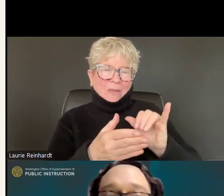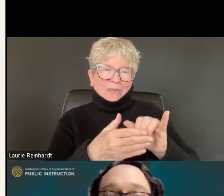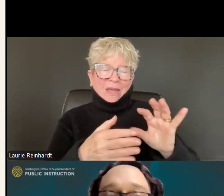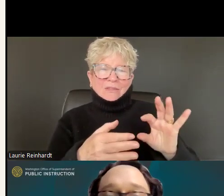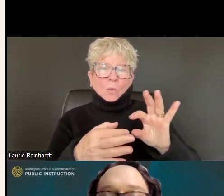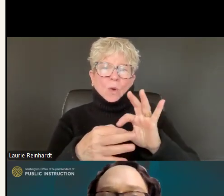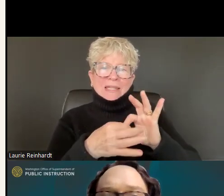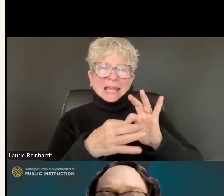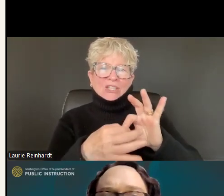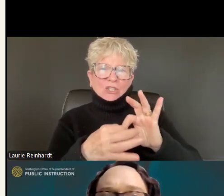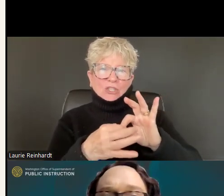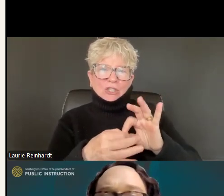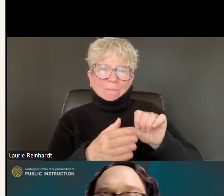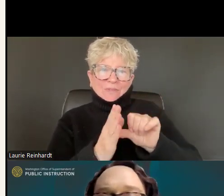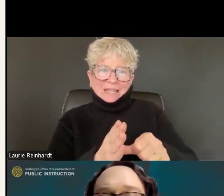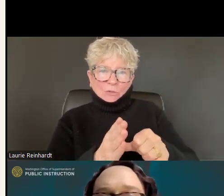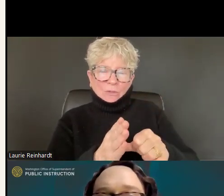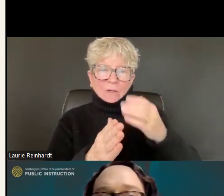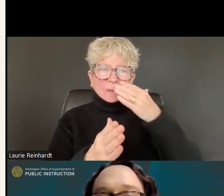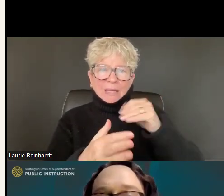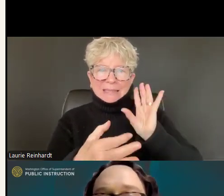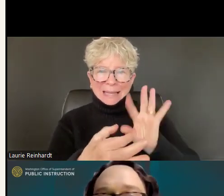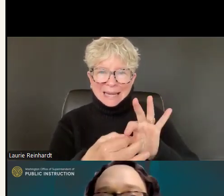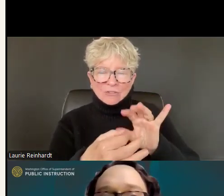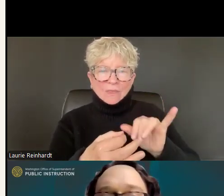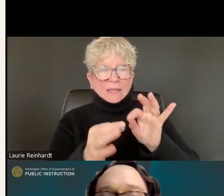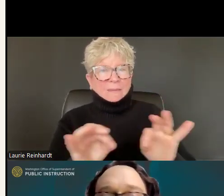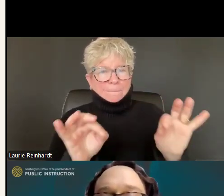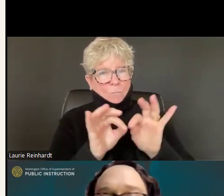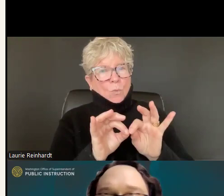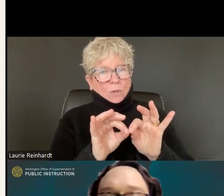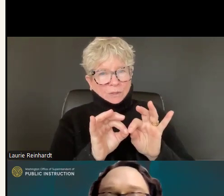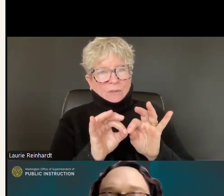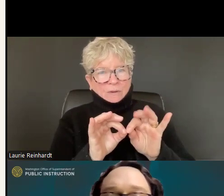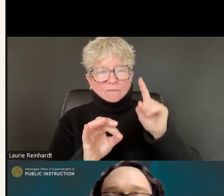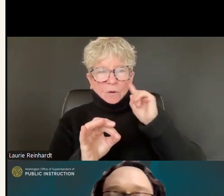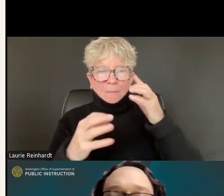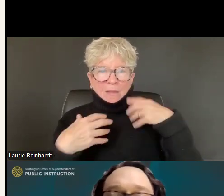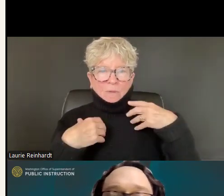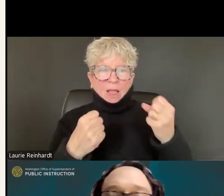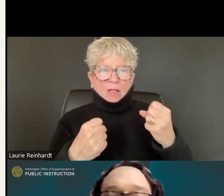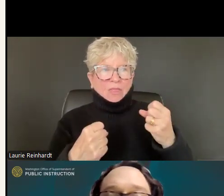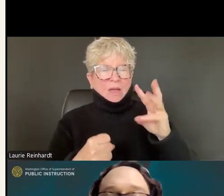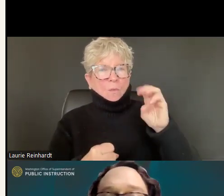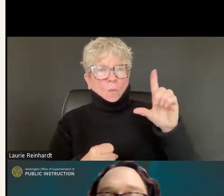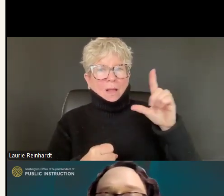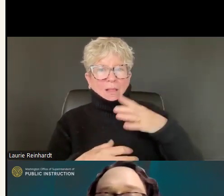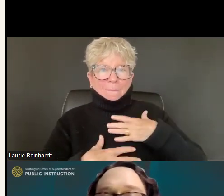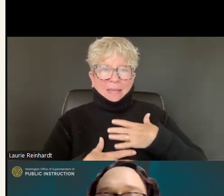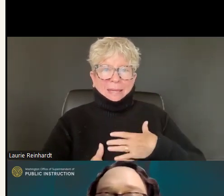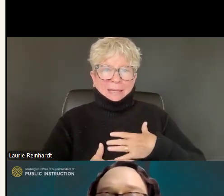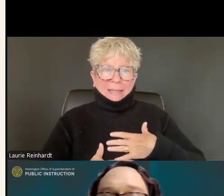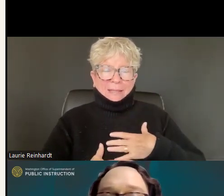centered because connections are important to mental health and well-being. It focuses on